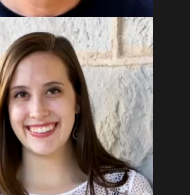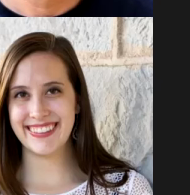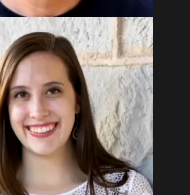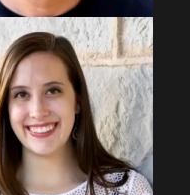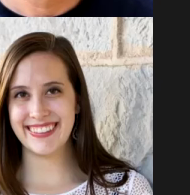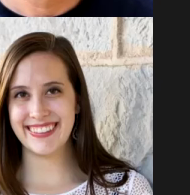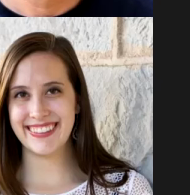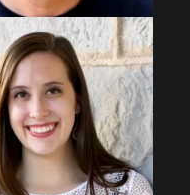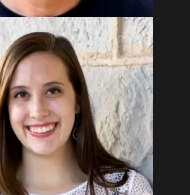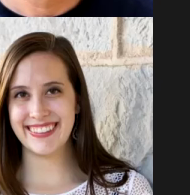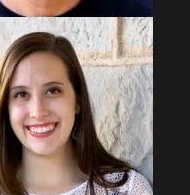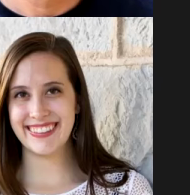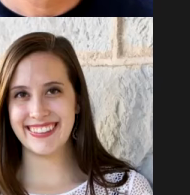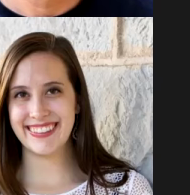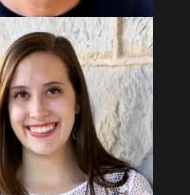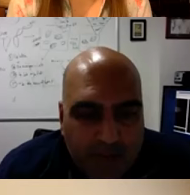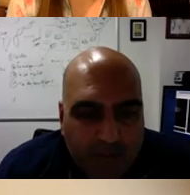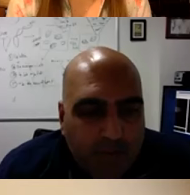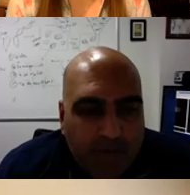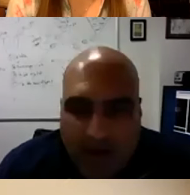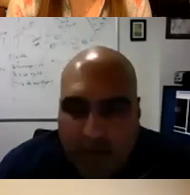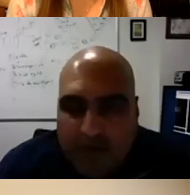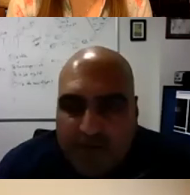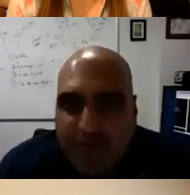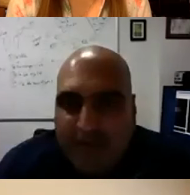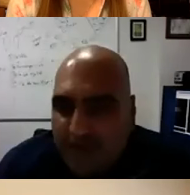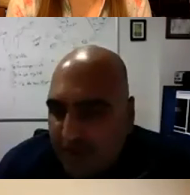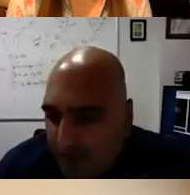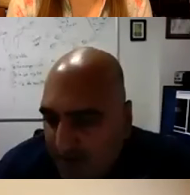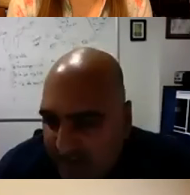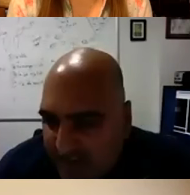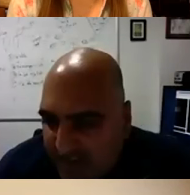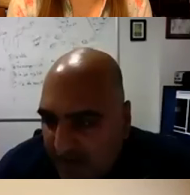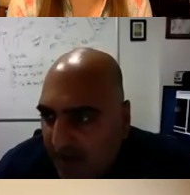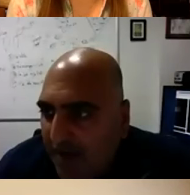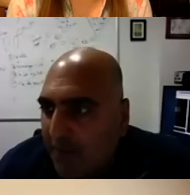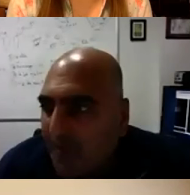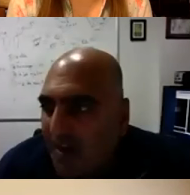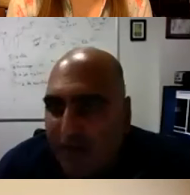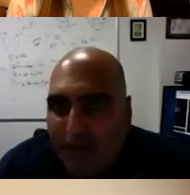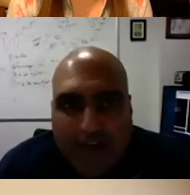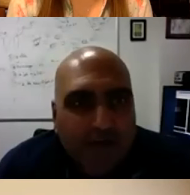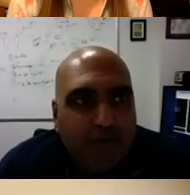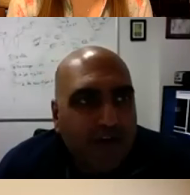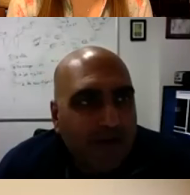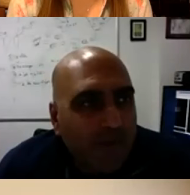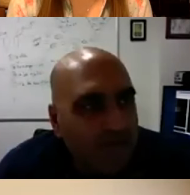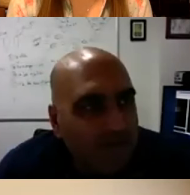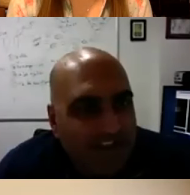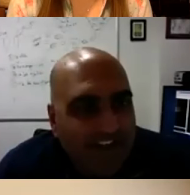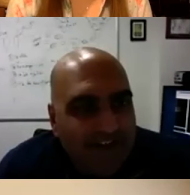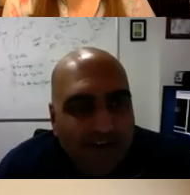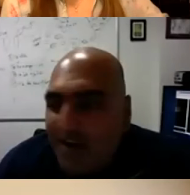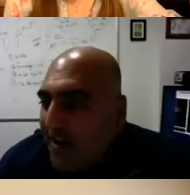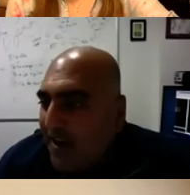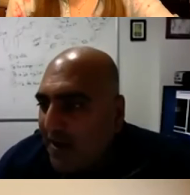it's essential that we acknowledge them because they have really driven this whole process. So I think, can people see my